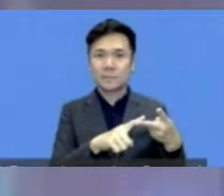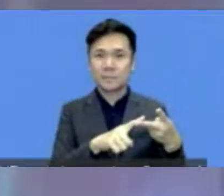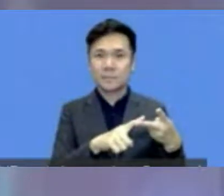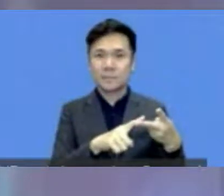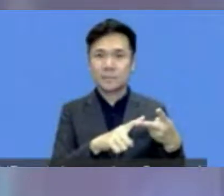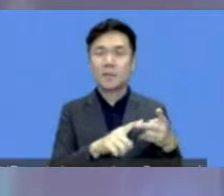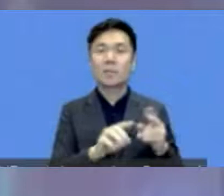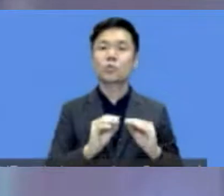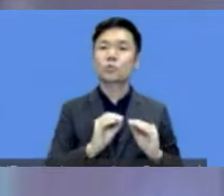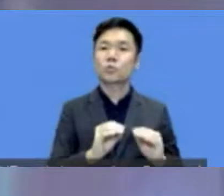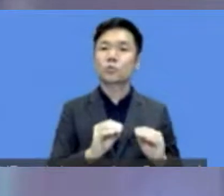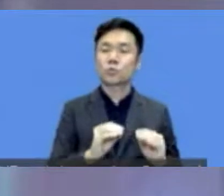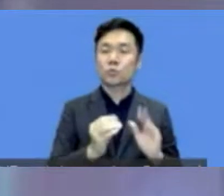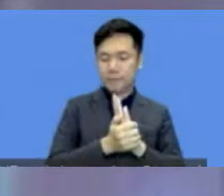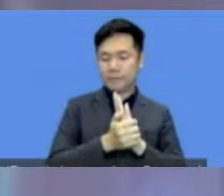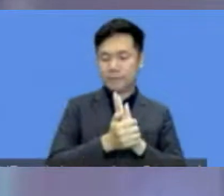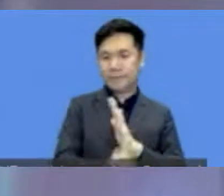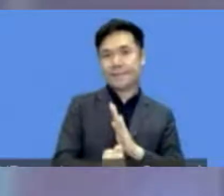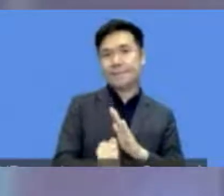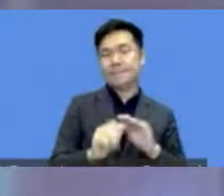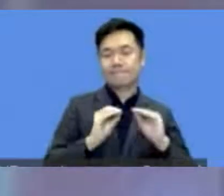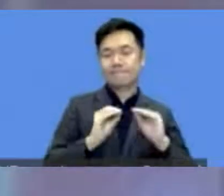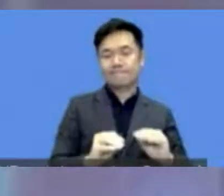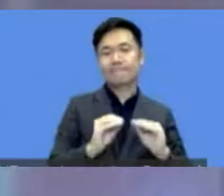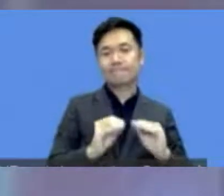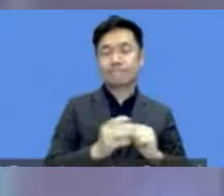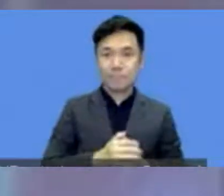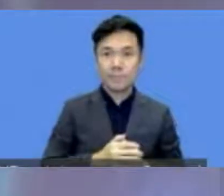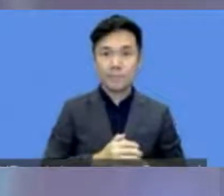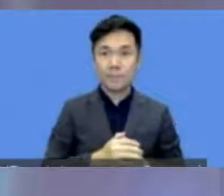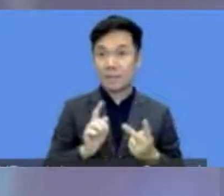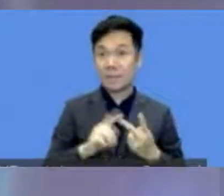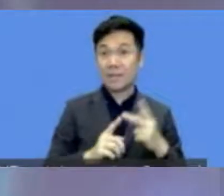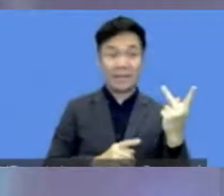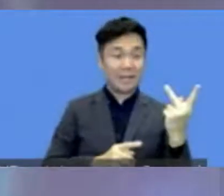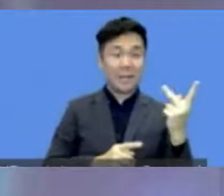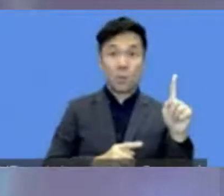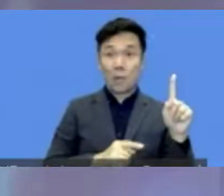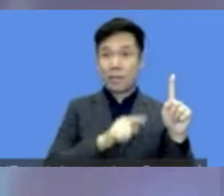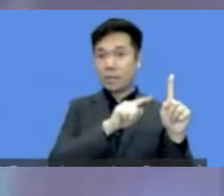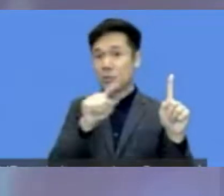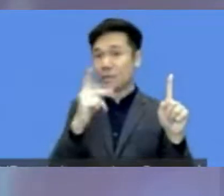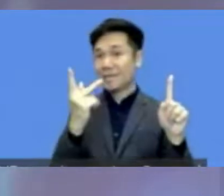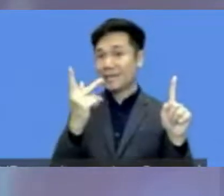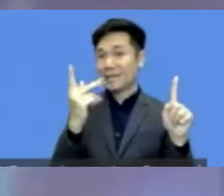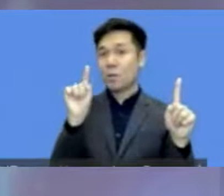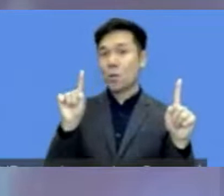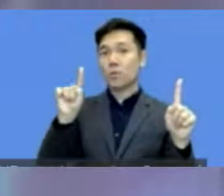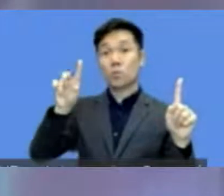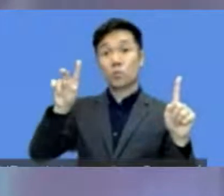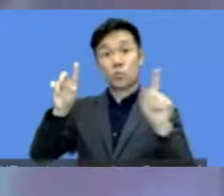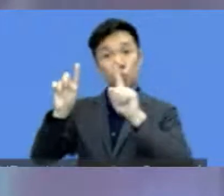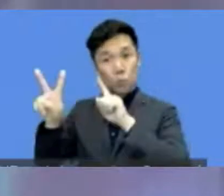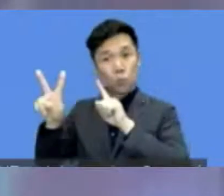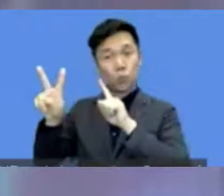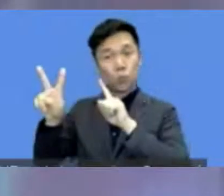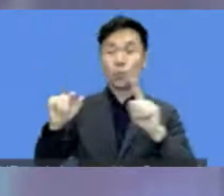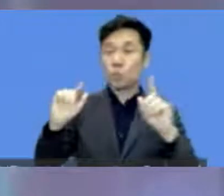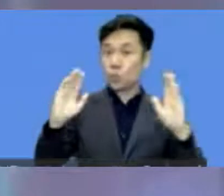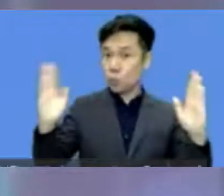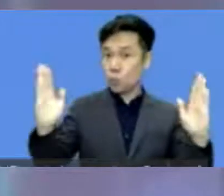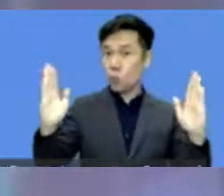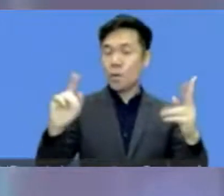vocational education. It's good that you mentioned from K1 to K12 universities and then the